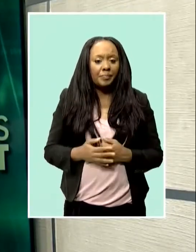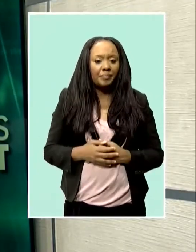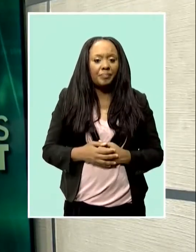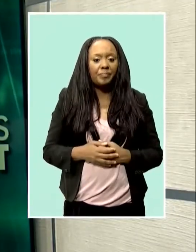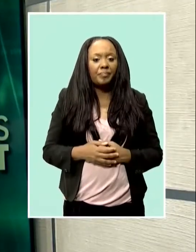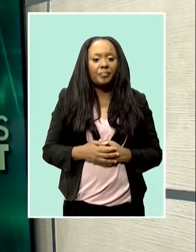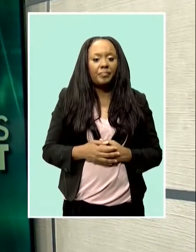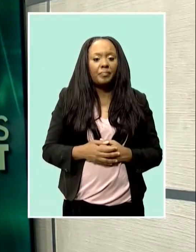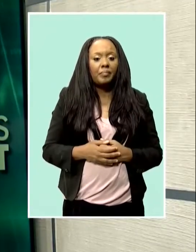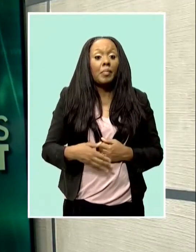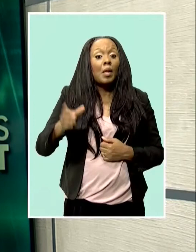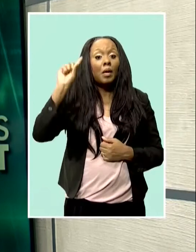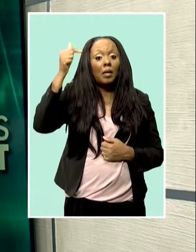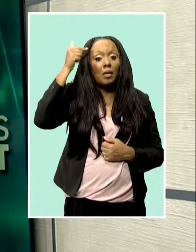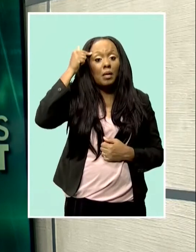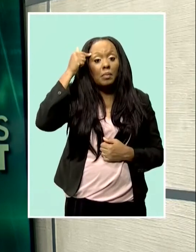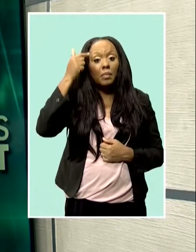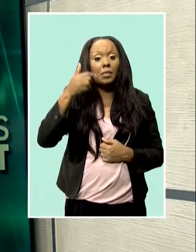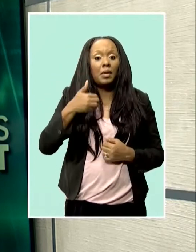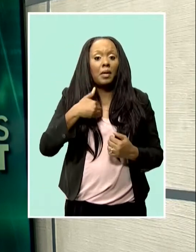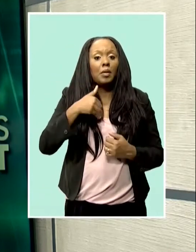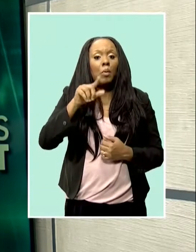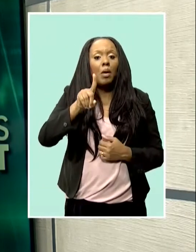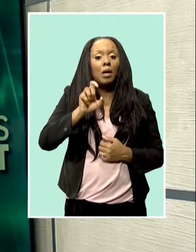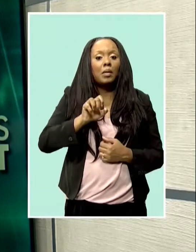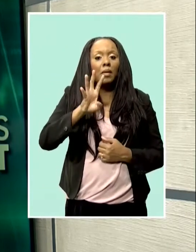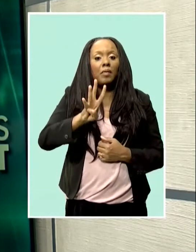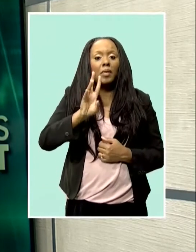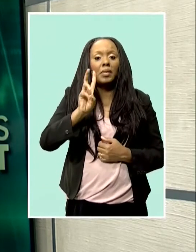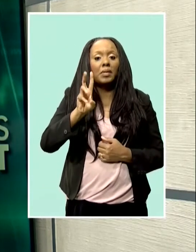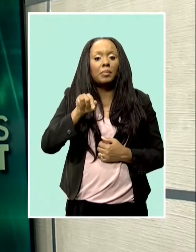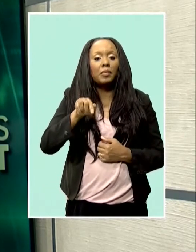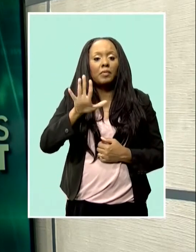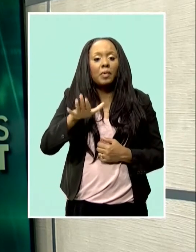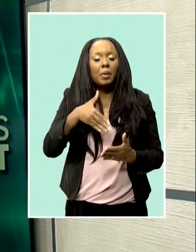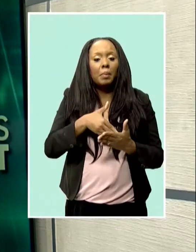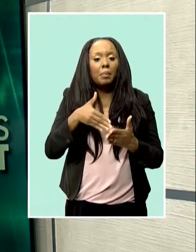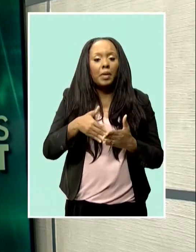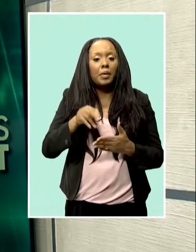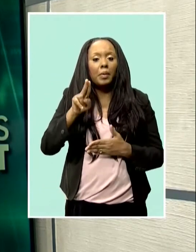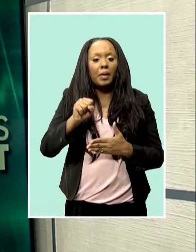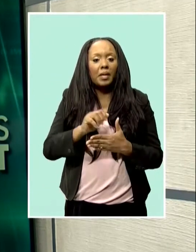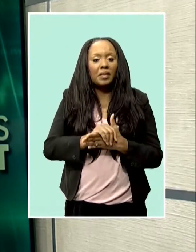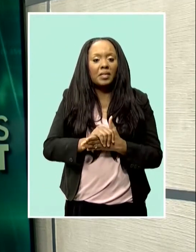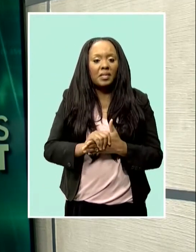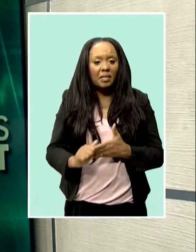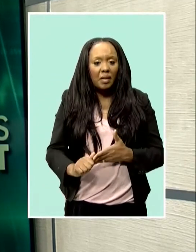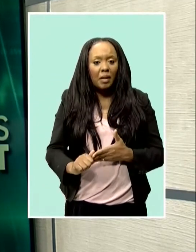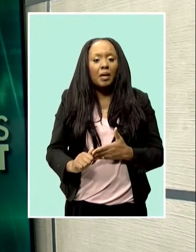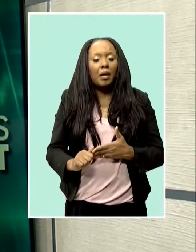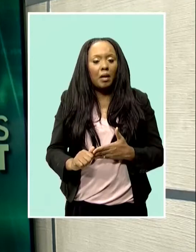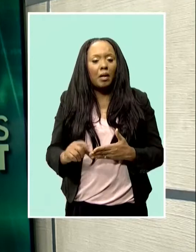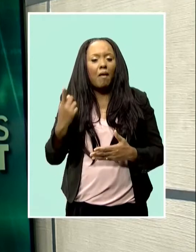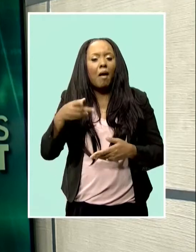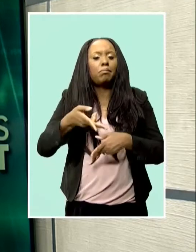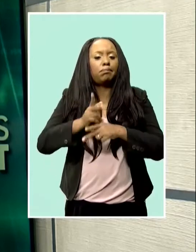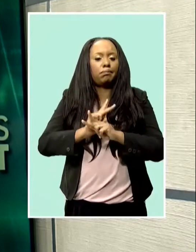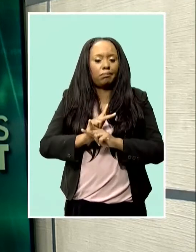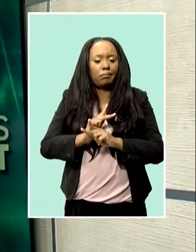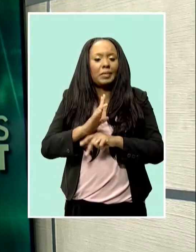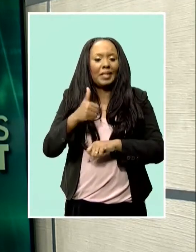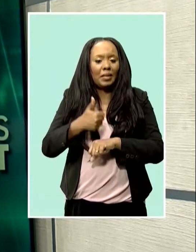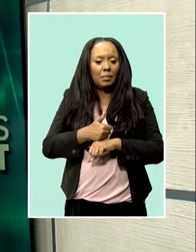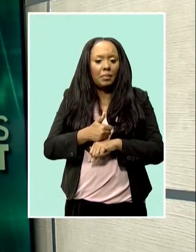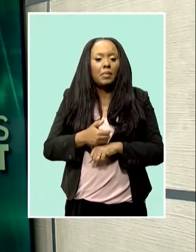Well, government's $146.5 million U.S. dollar dual currency blue loan facility is in place.